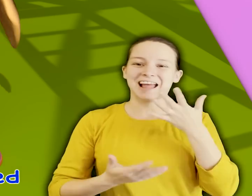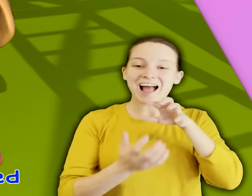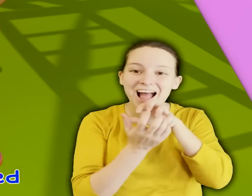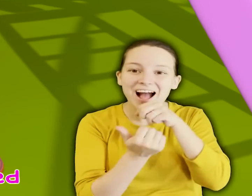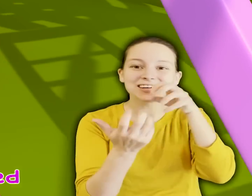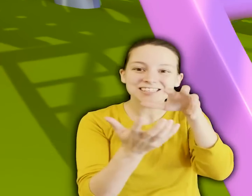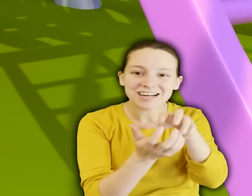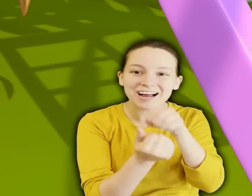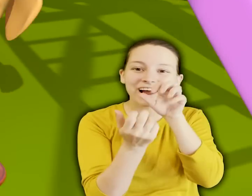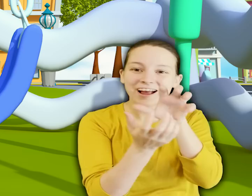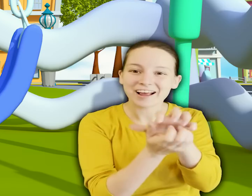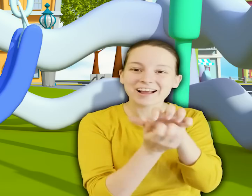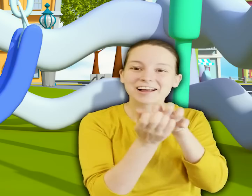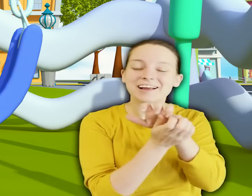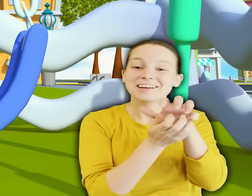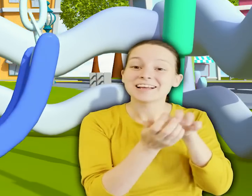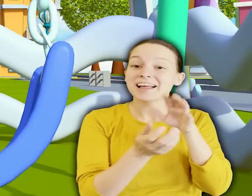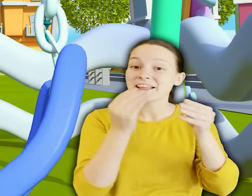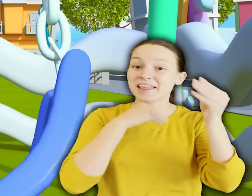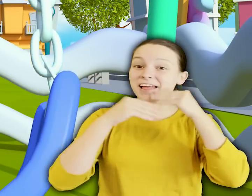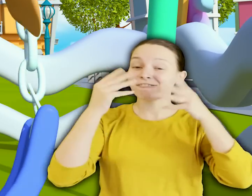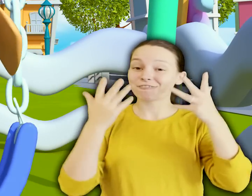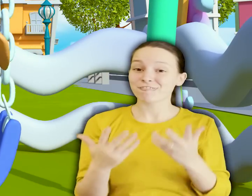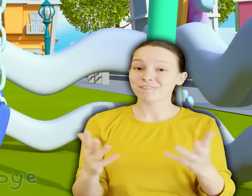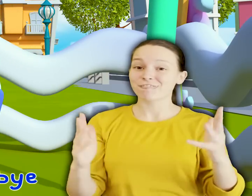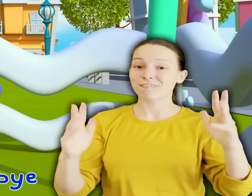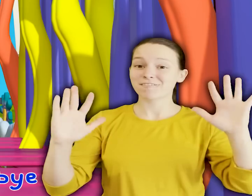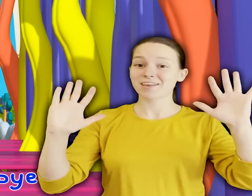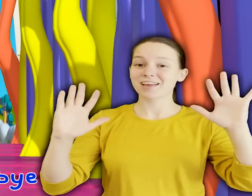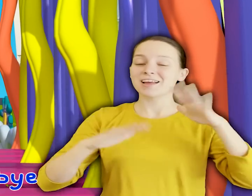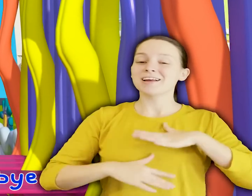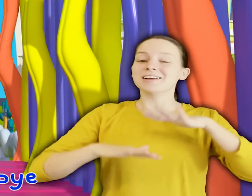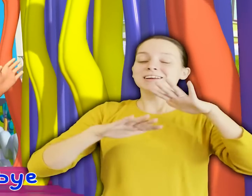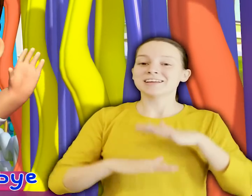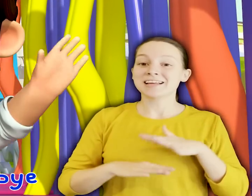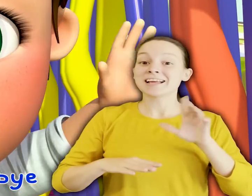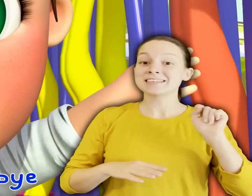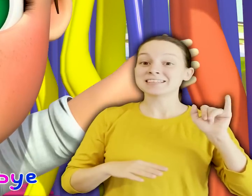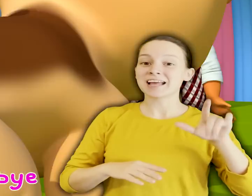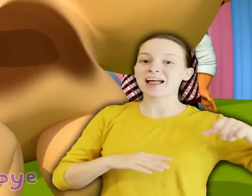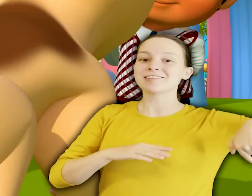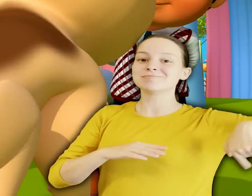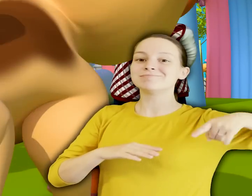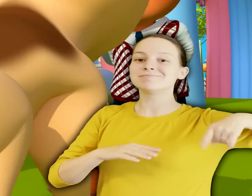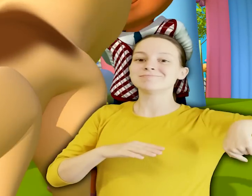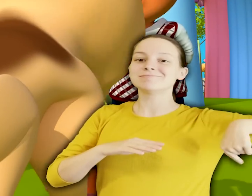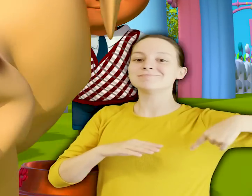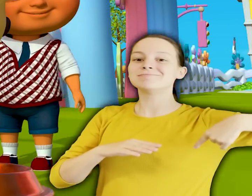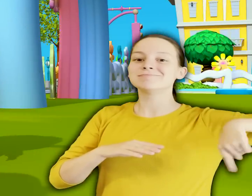happy while he chewed he he ate up and gave a sigh whacked his tail and waved